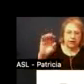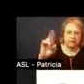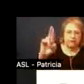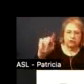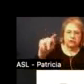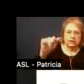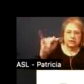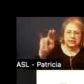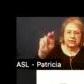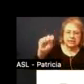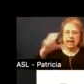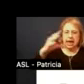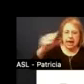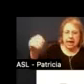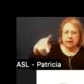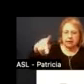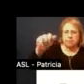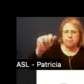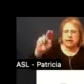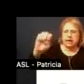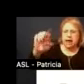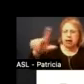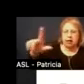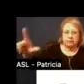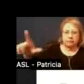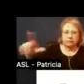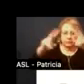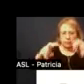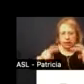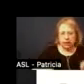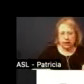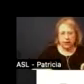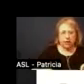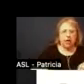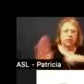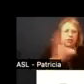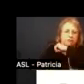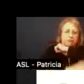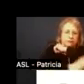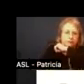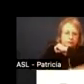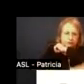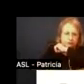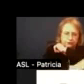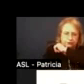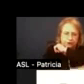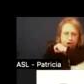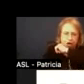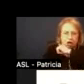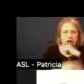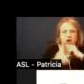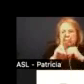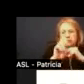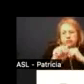see the fall window of students who are reading at or above grade level compared to the winter window